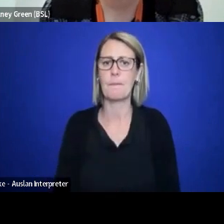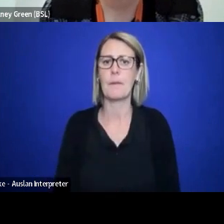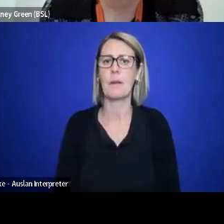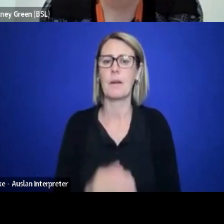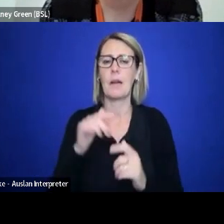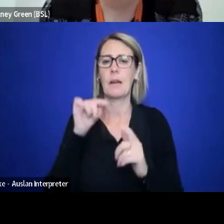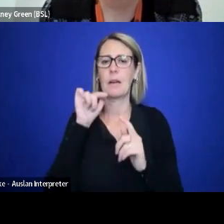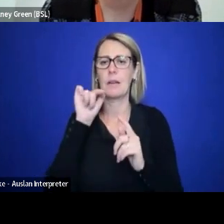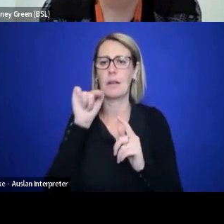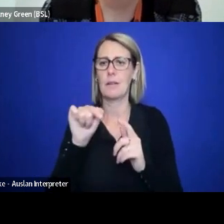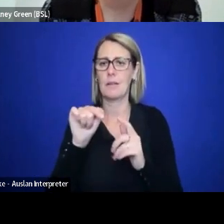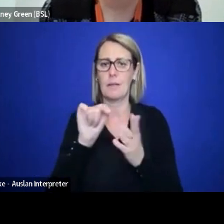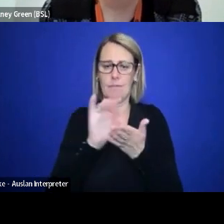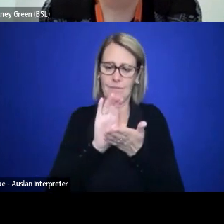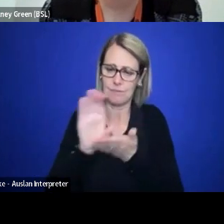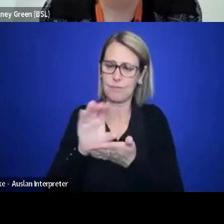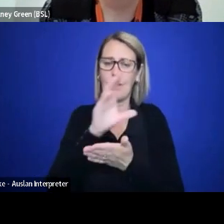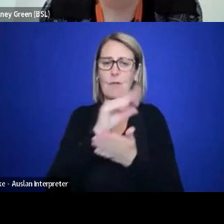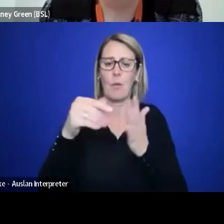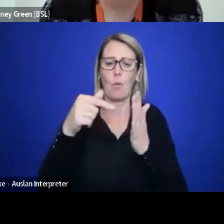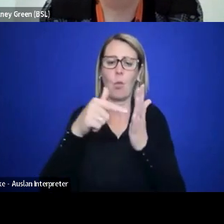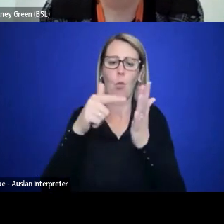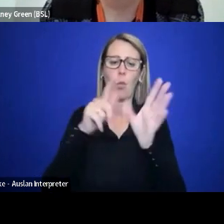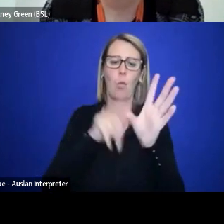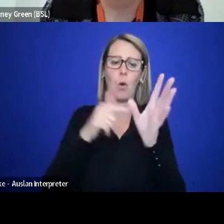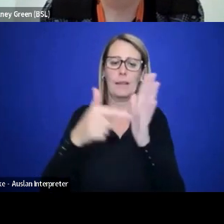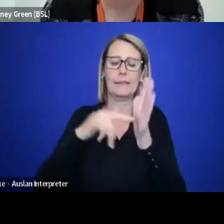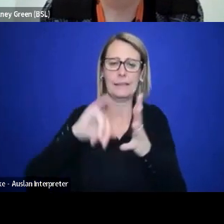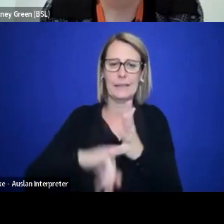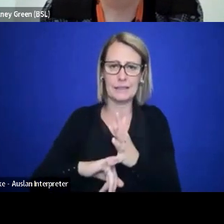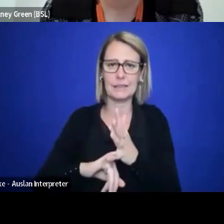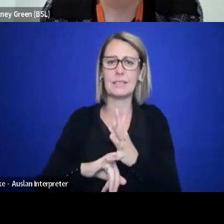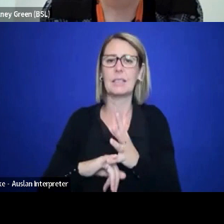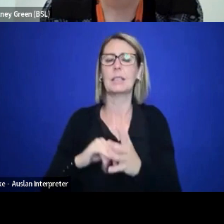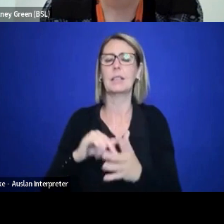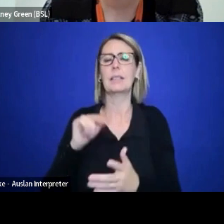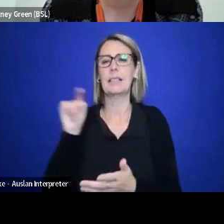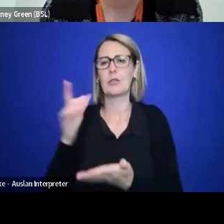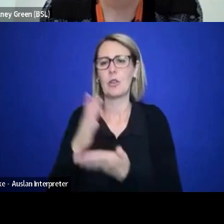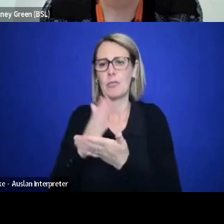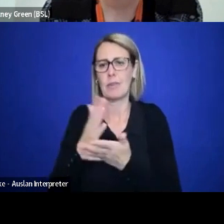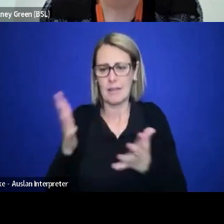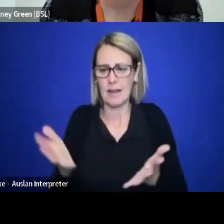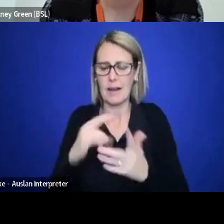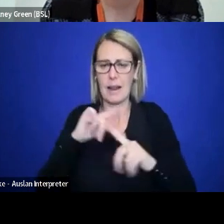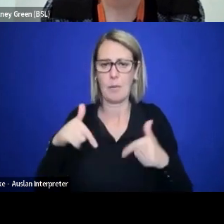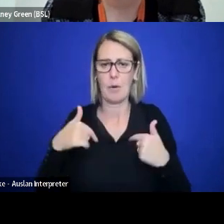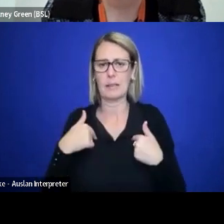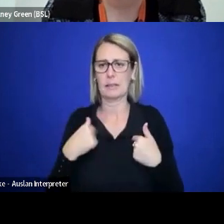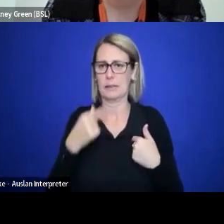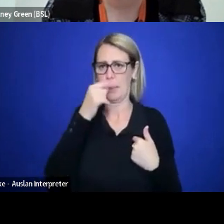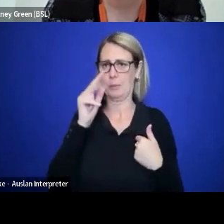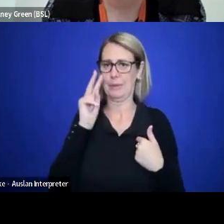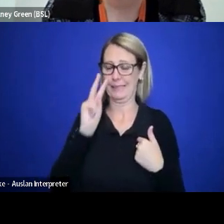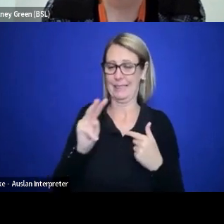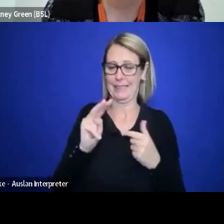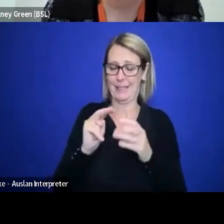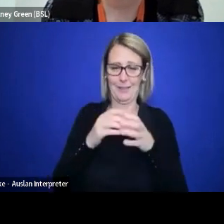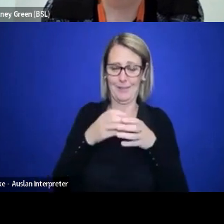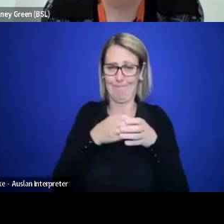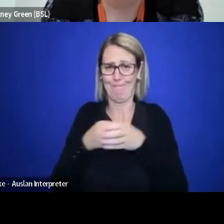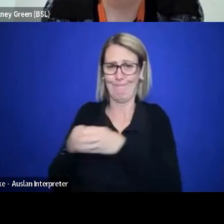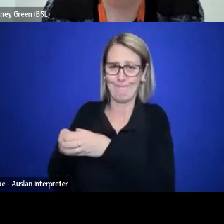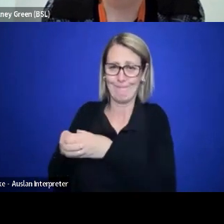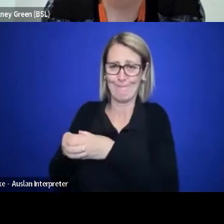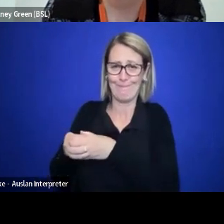investment by the Commonwealth through the YTS has really enabled us to see some of the most marginalised and